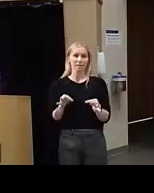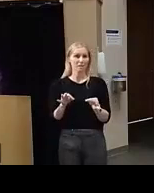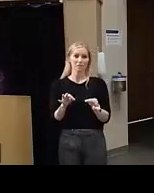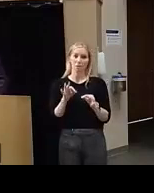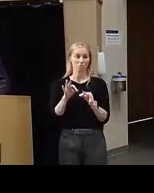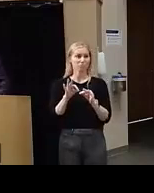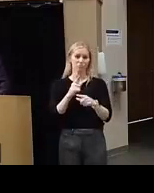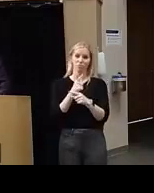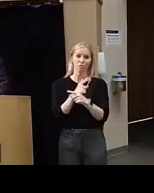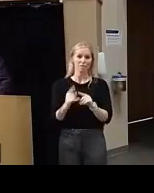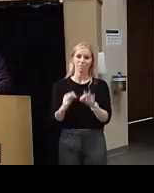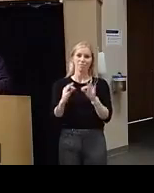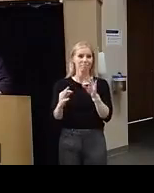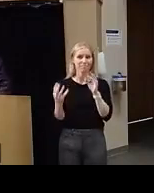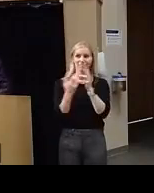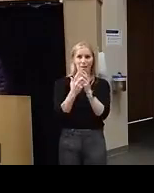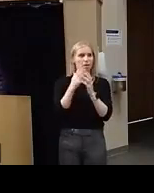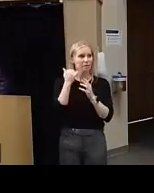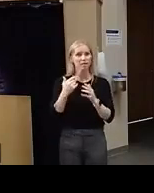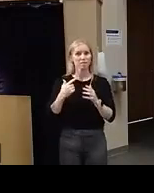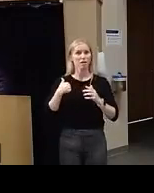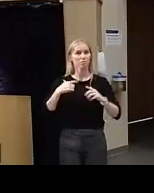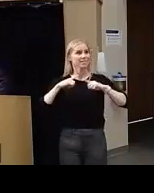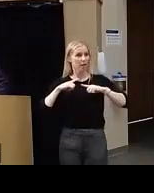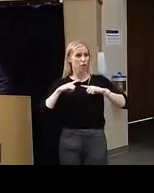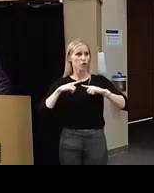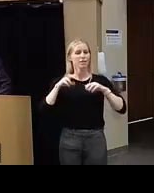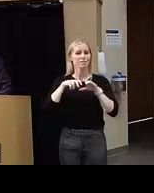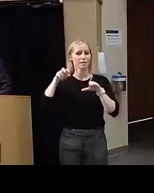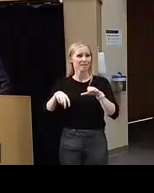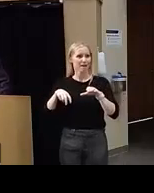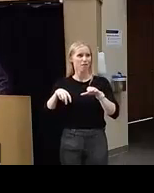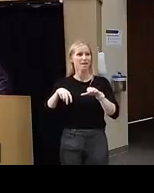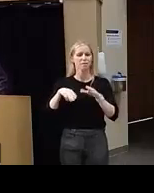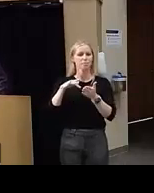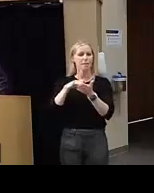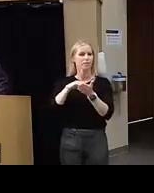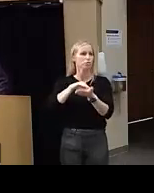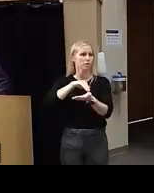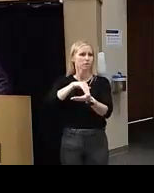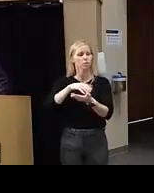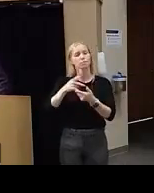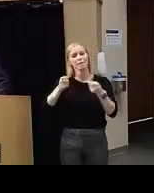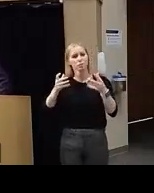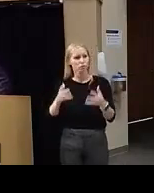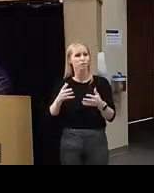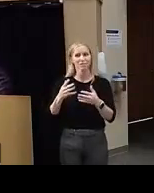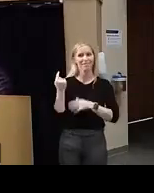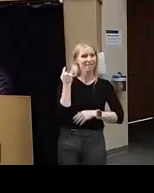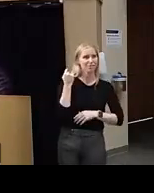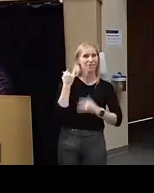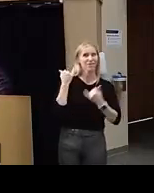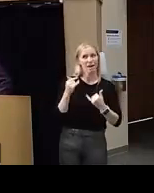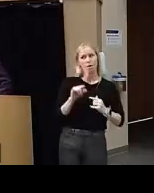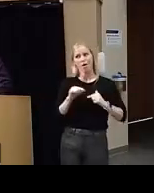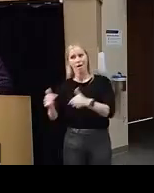because I retired and stepped down as medical director last year, and Dr. Mathis is our new